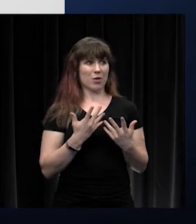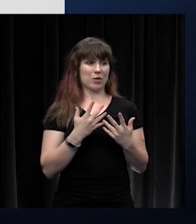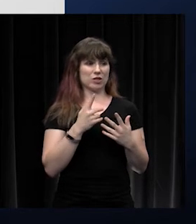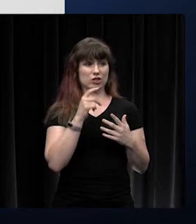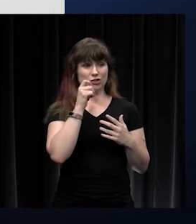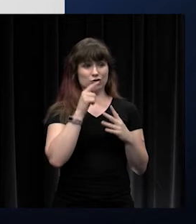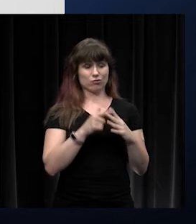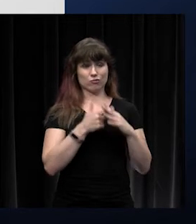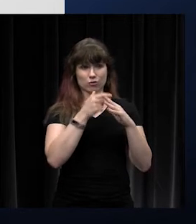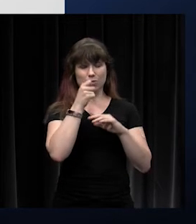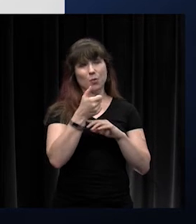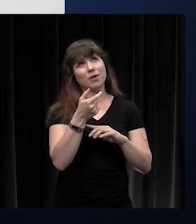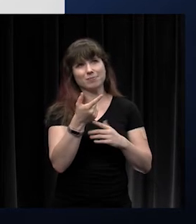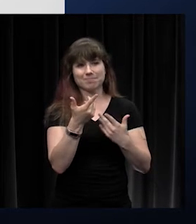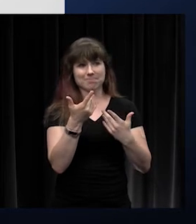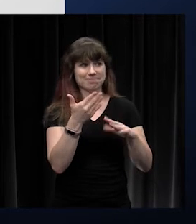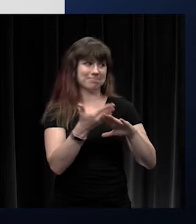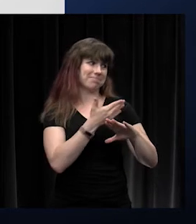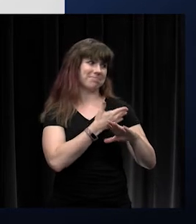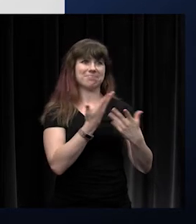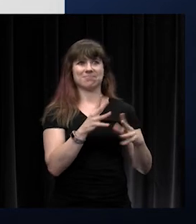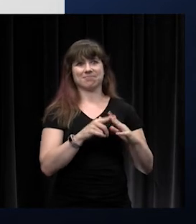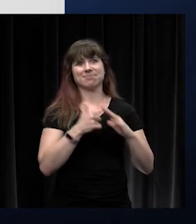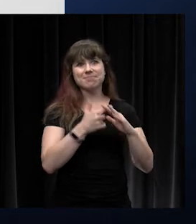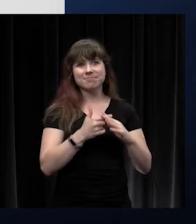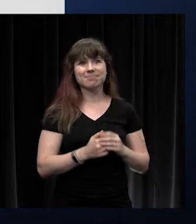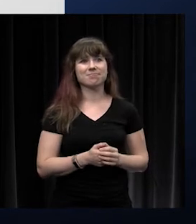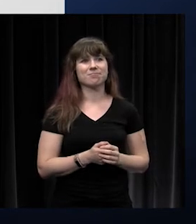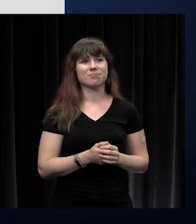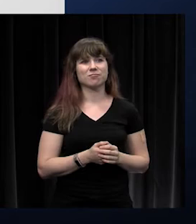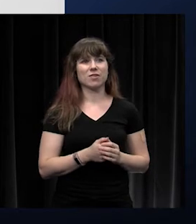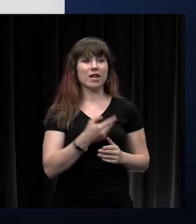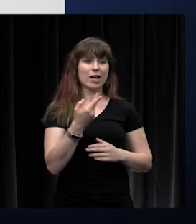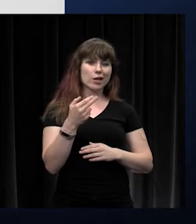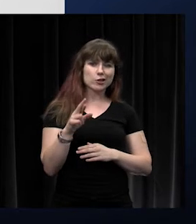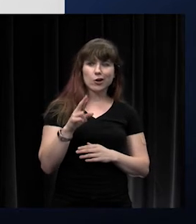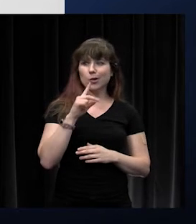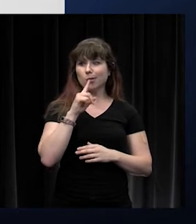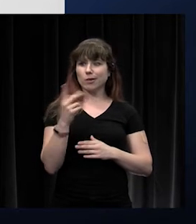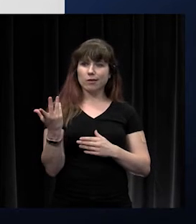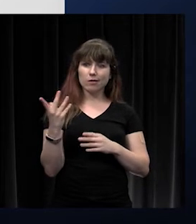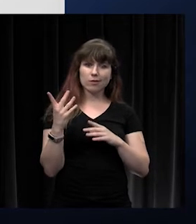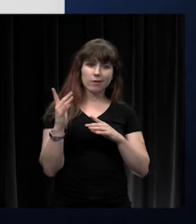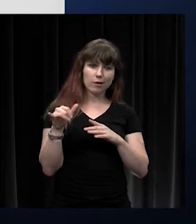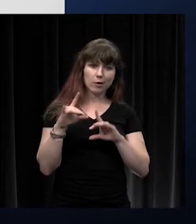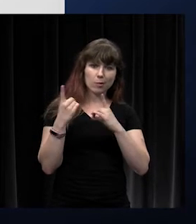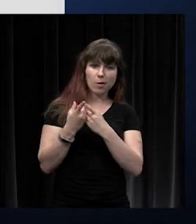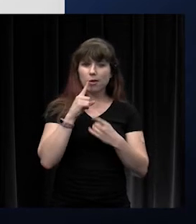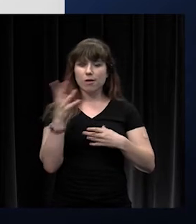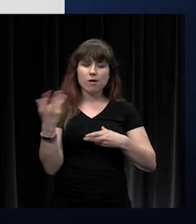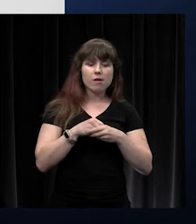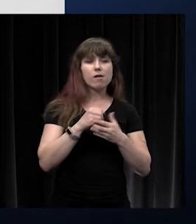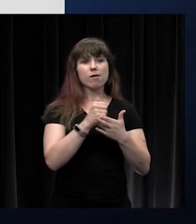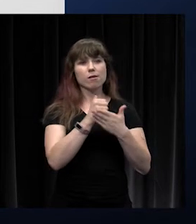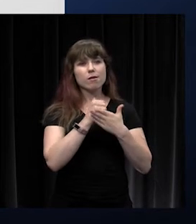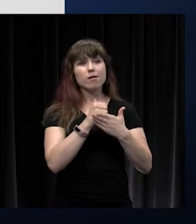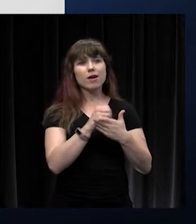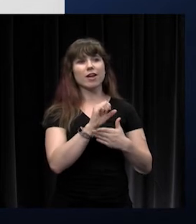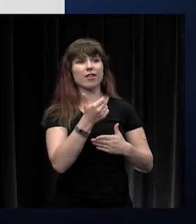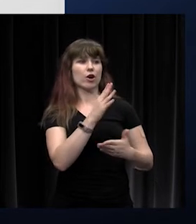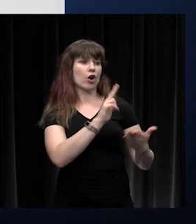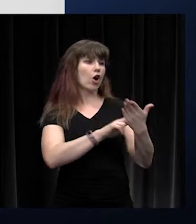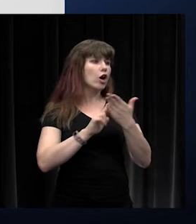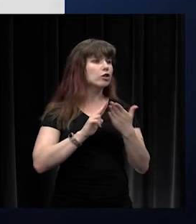been a lot that the Human Resources Department has already helped with, as well as Employee Services, about benefits and their contract in all